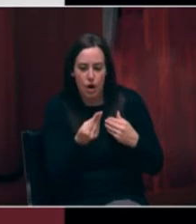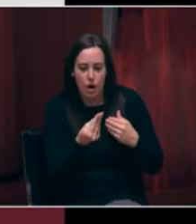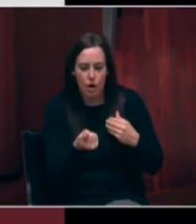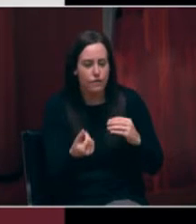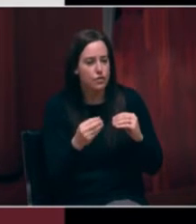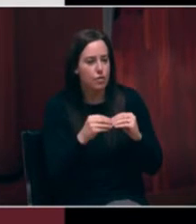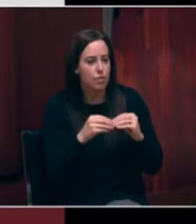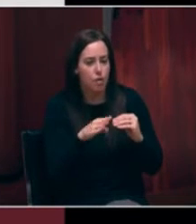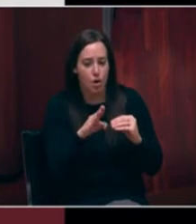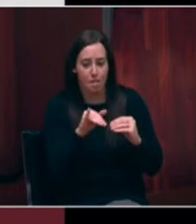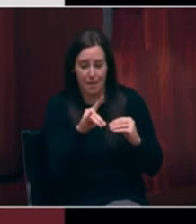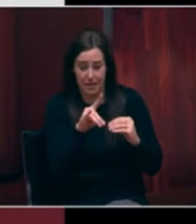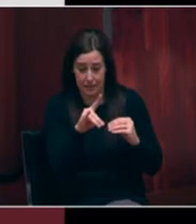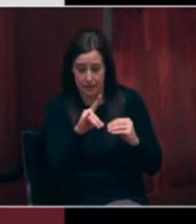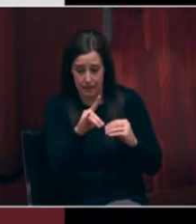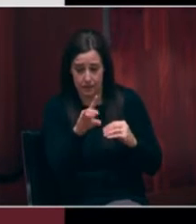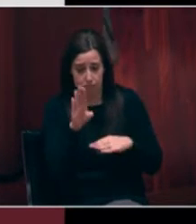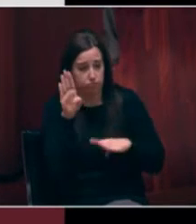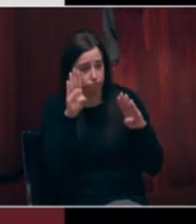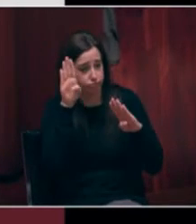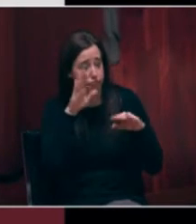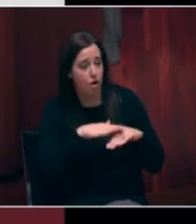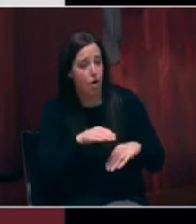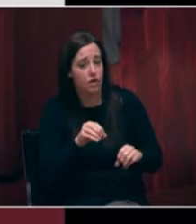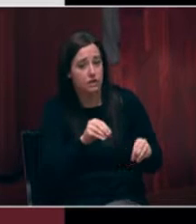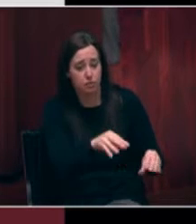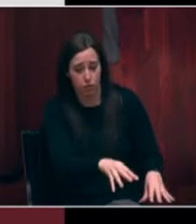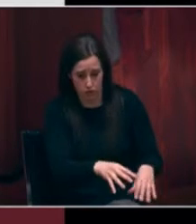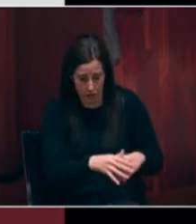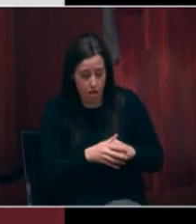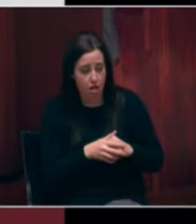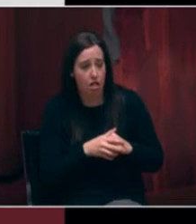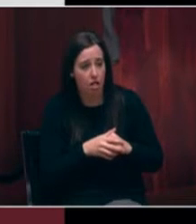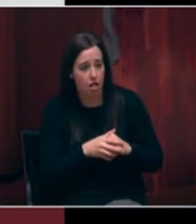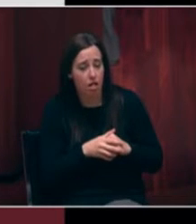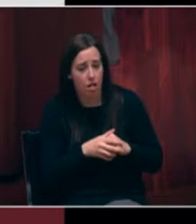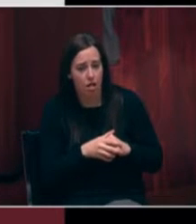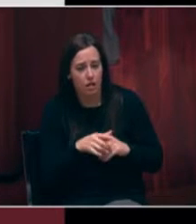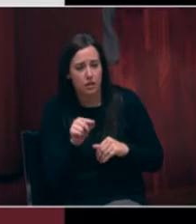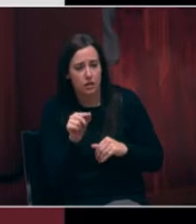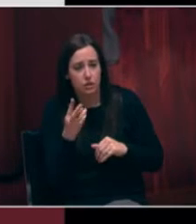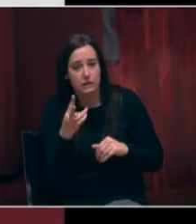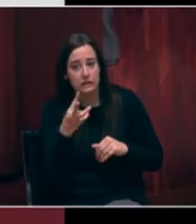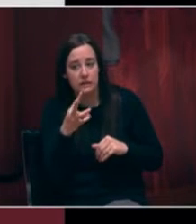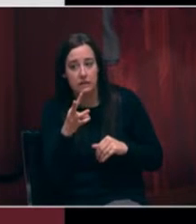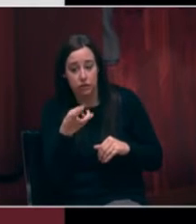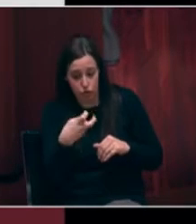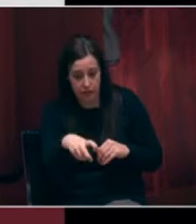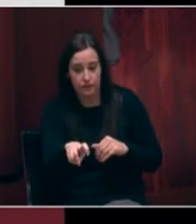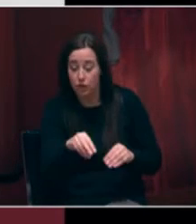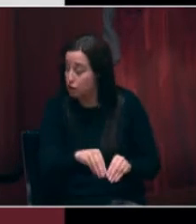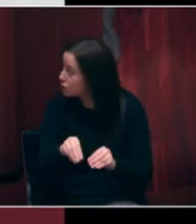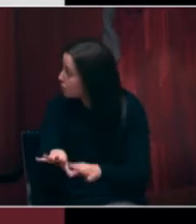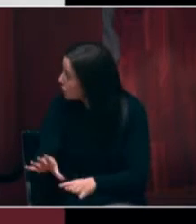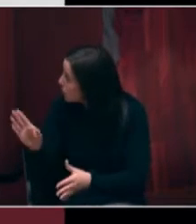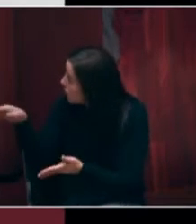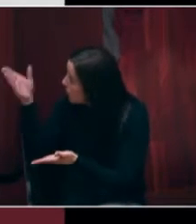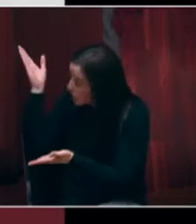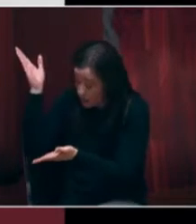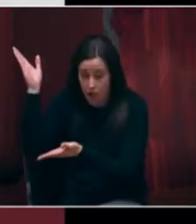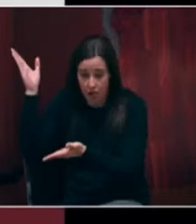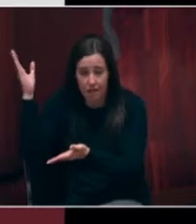disposal. Next slide, please, Gordon. So FY 2016 transfer and disposal, these are basically the key